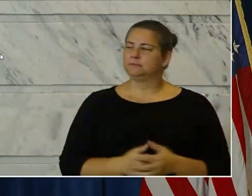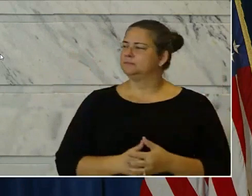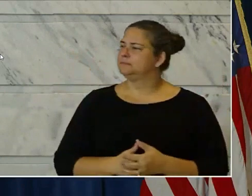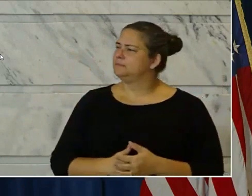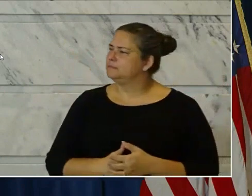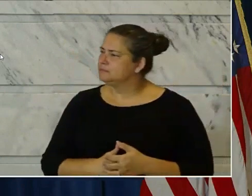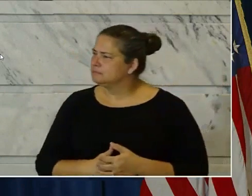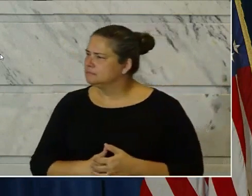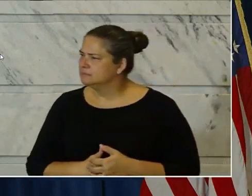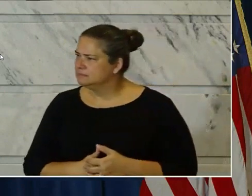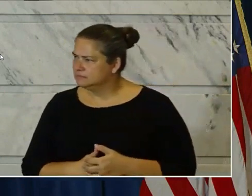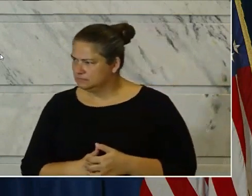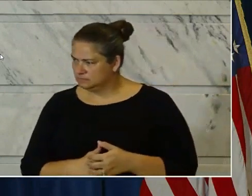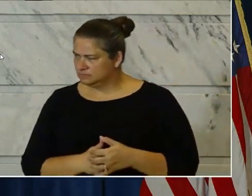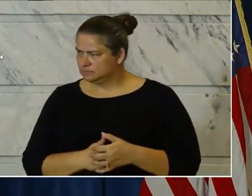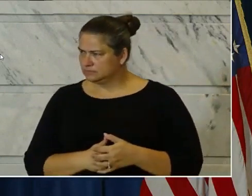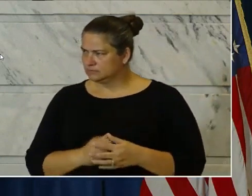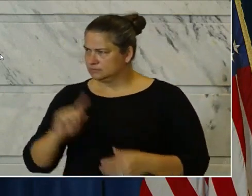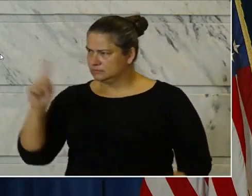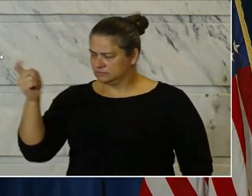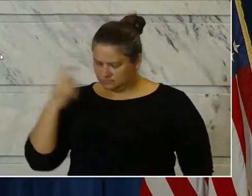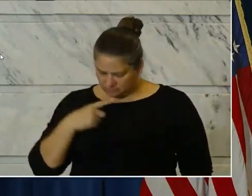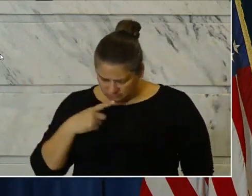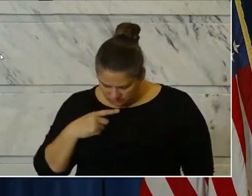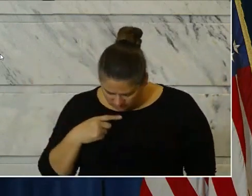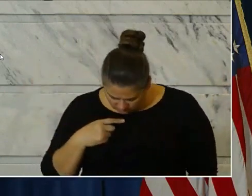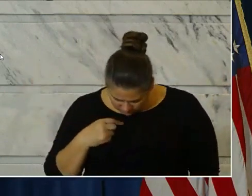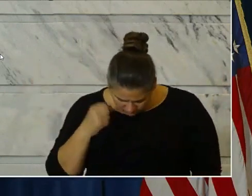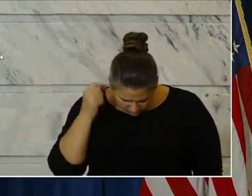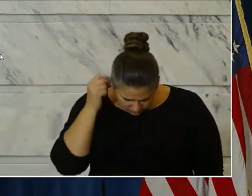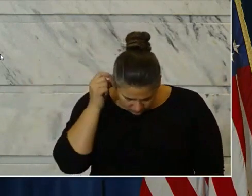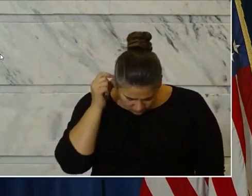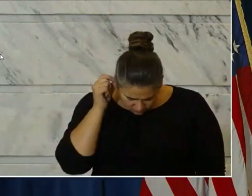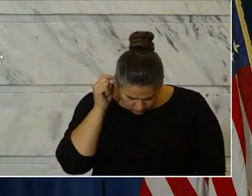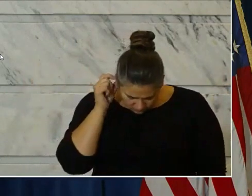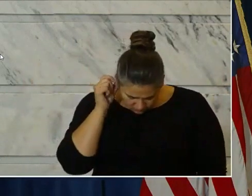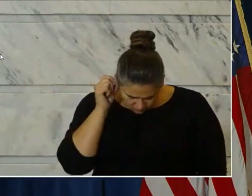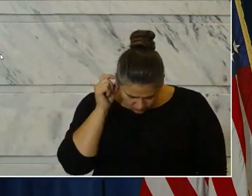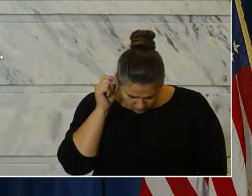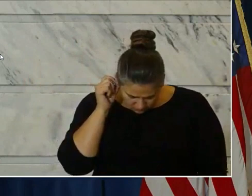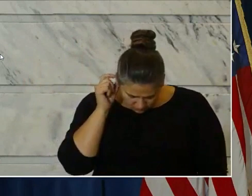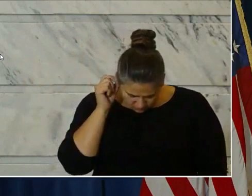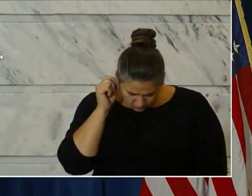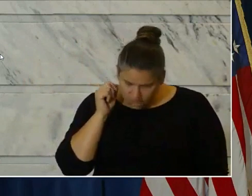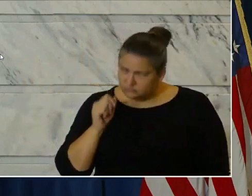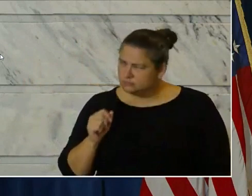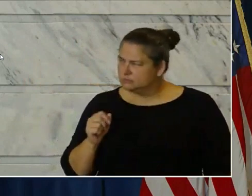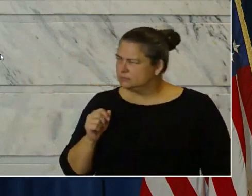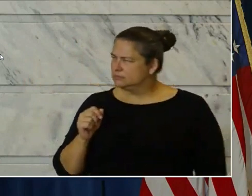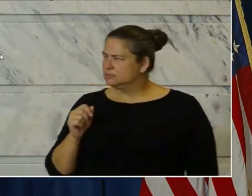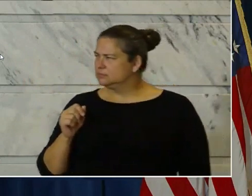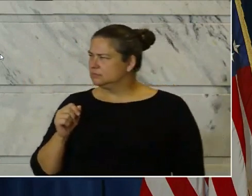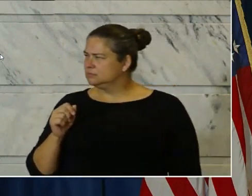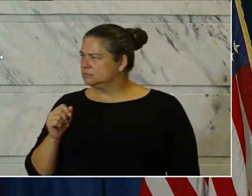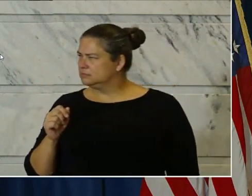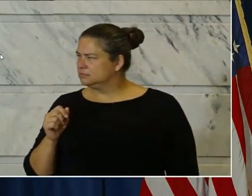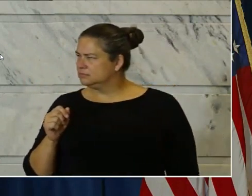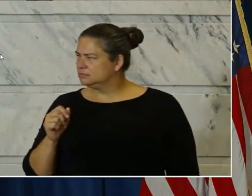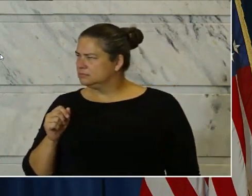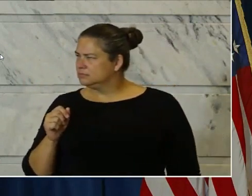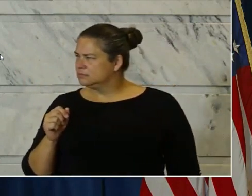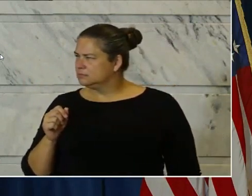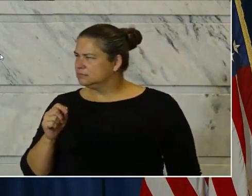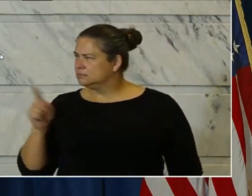system, when the Lieutenant Governor was talking about it, she said that it will also show that schools don't report cases